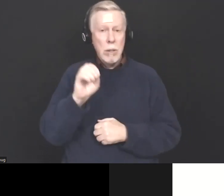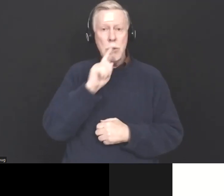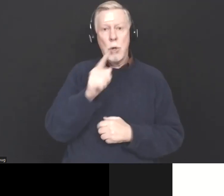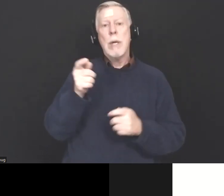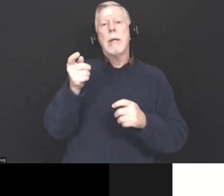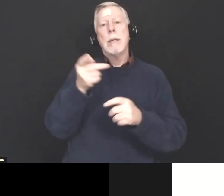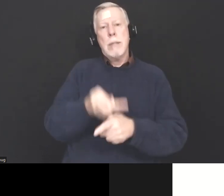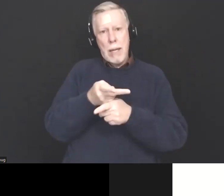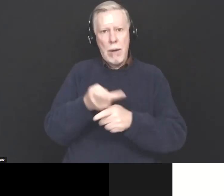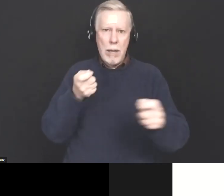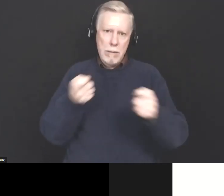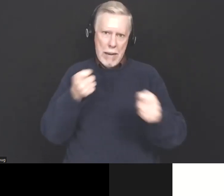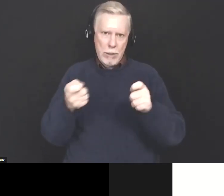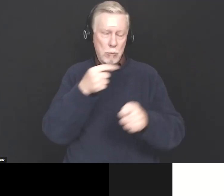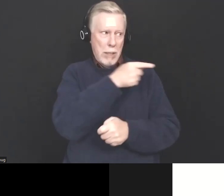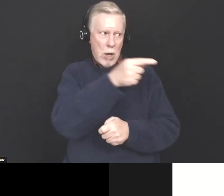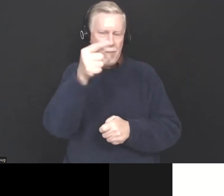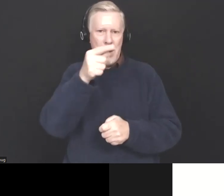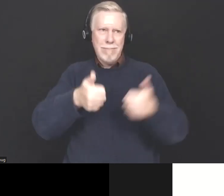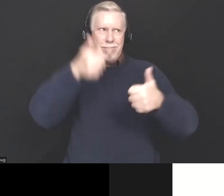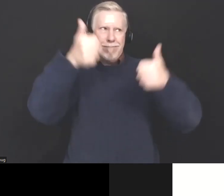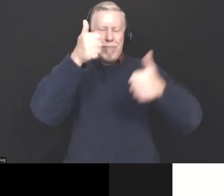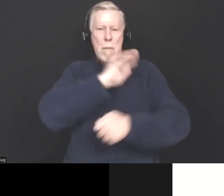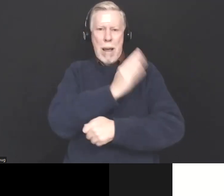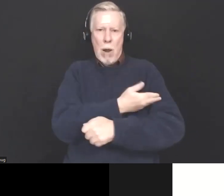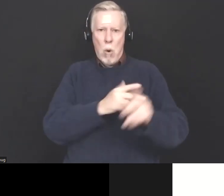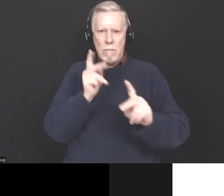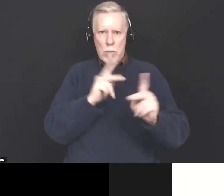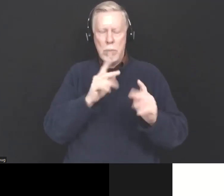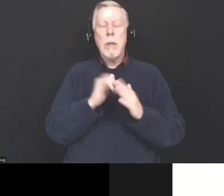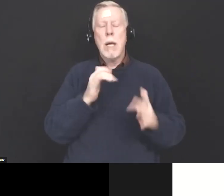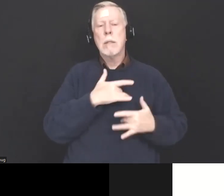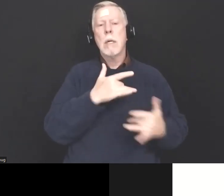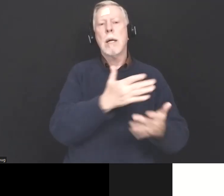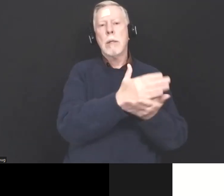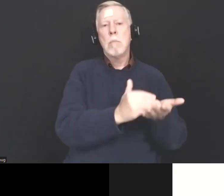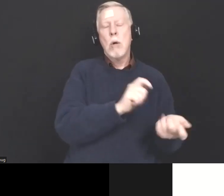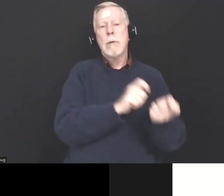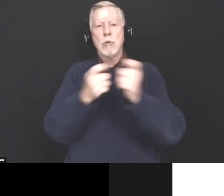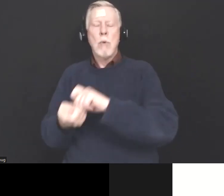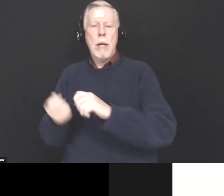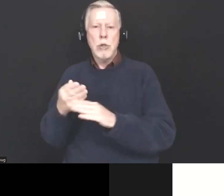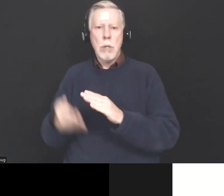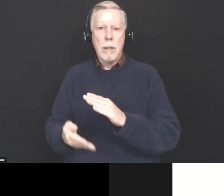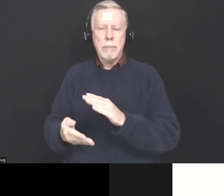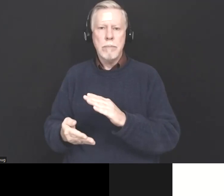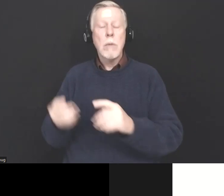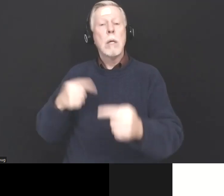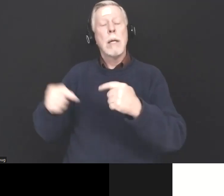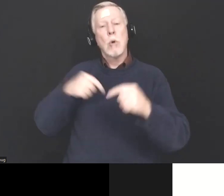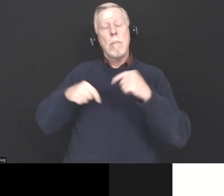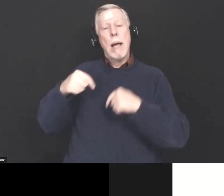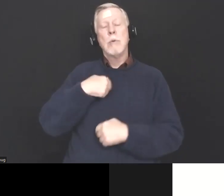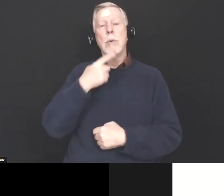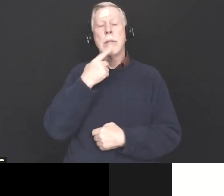of the powerful that is a likely part of getting that transition done. That goes back to what I said a few minutes ago